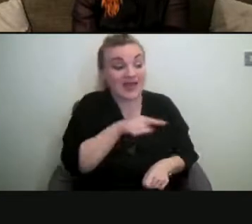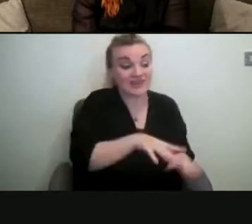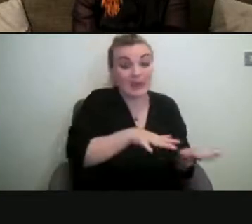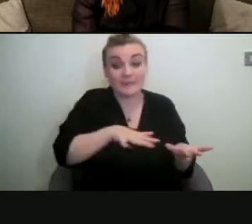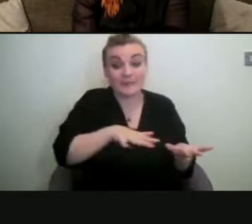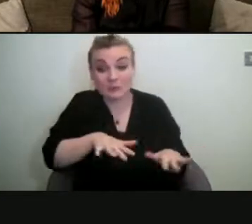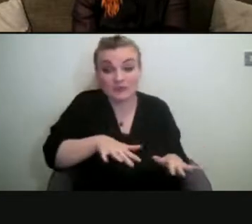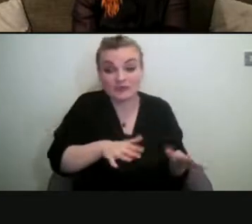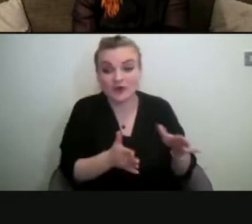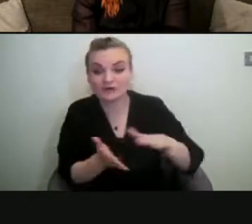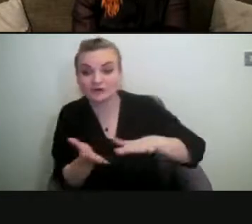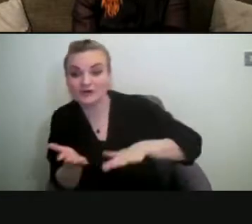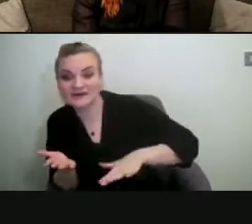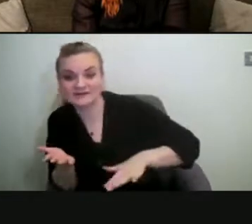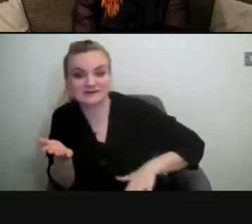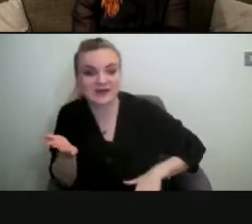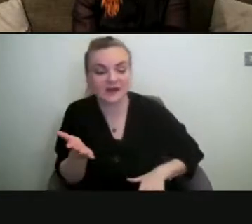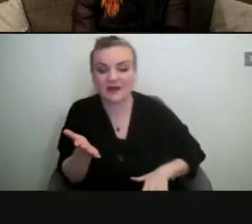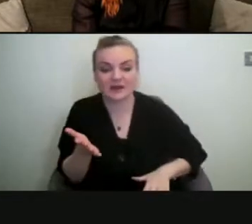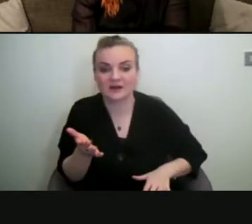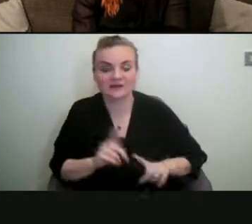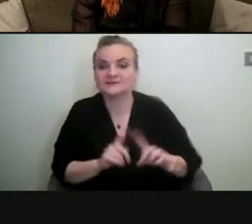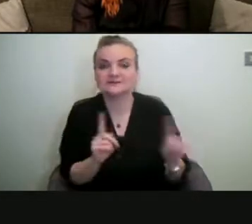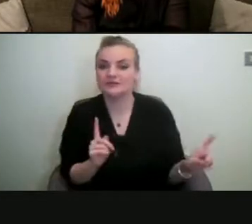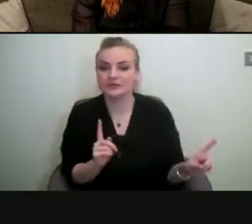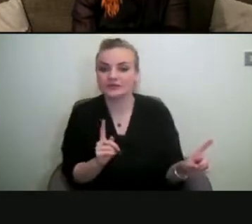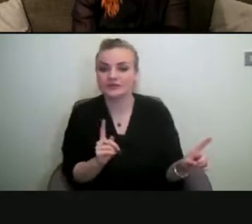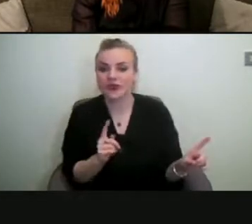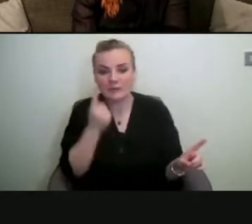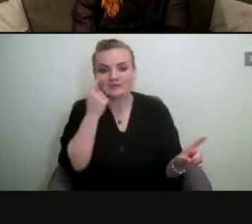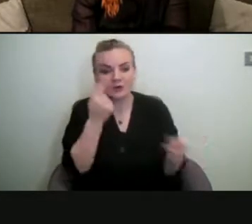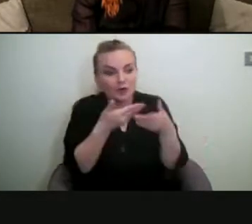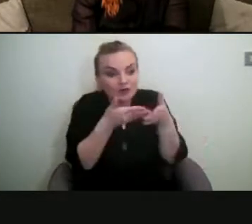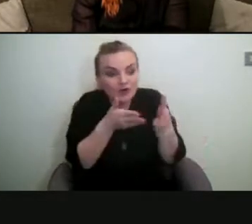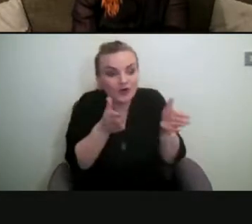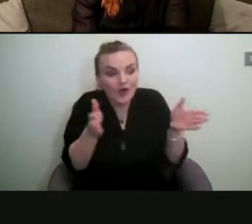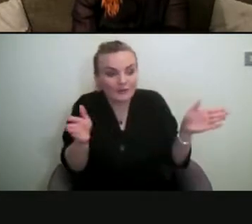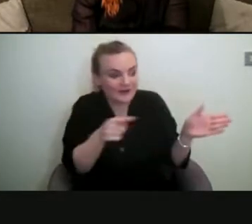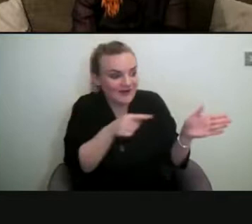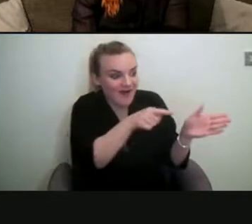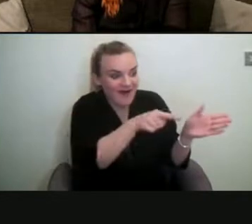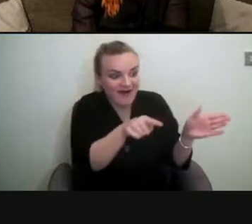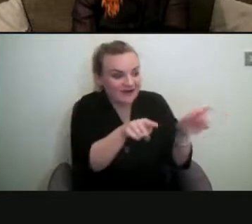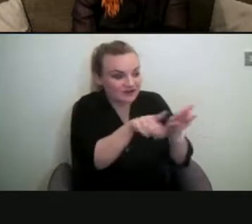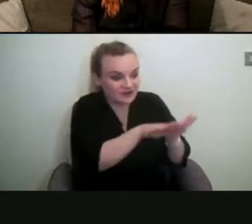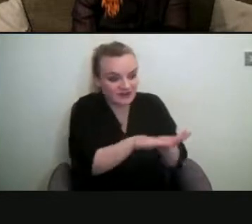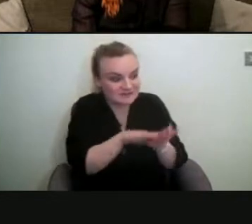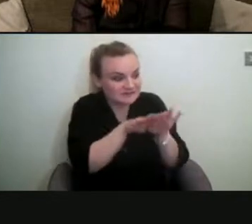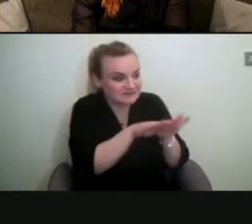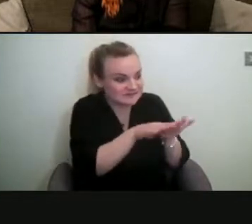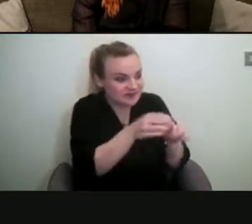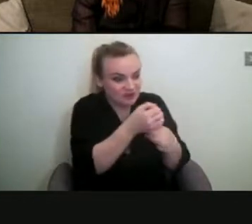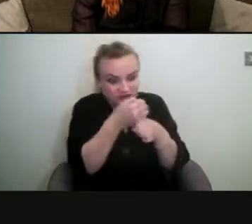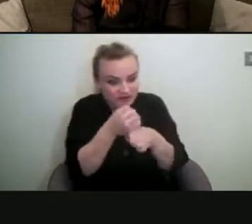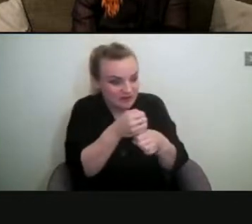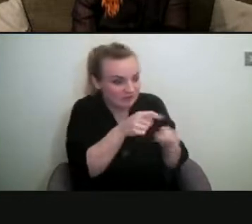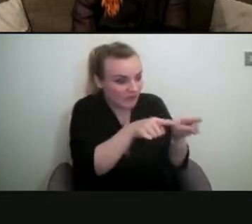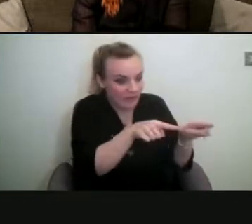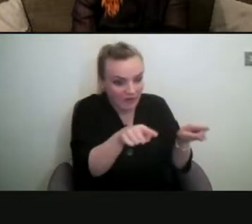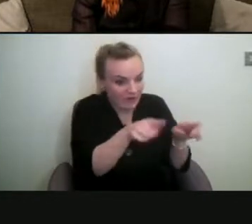completely different. But you look at the commonalities that you share. So, for example, if you were to do a class and you're thinking